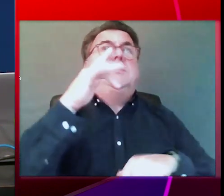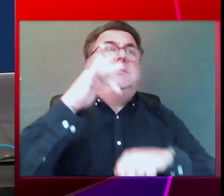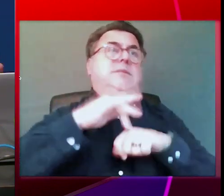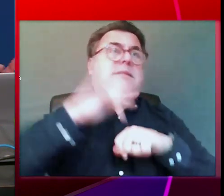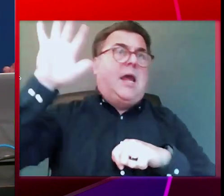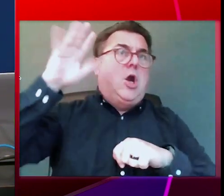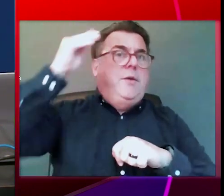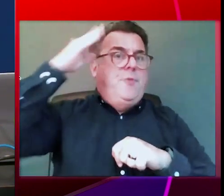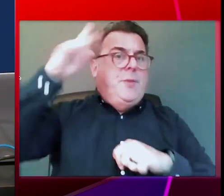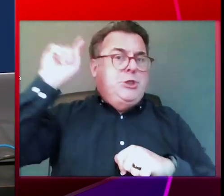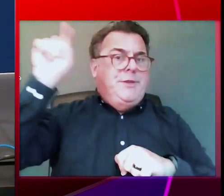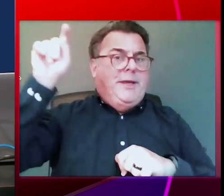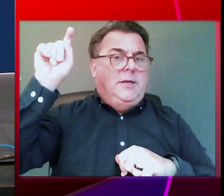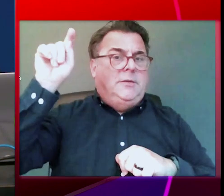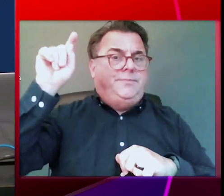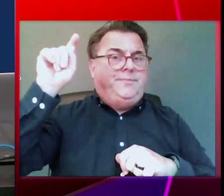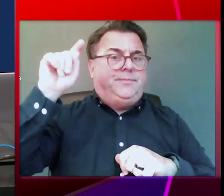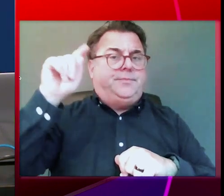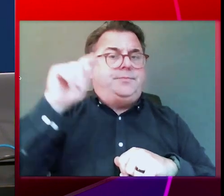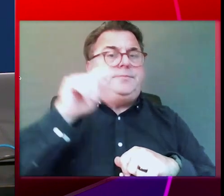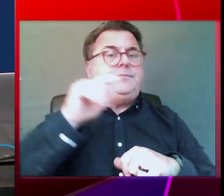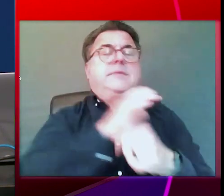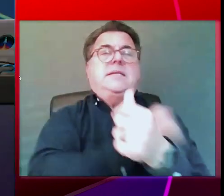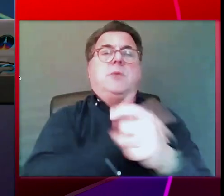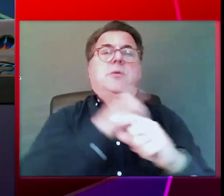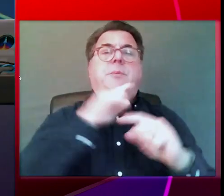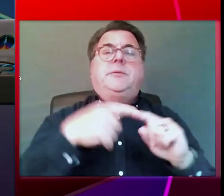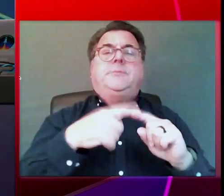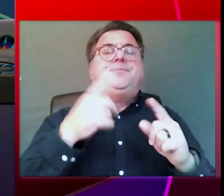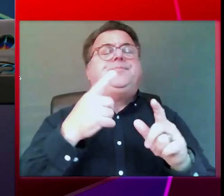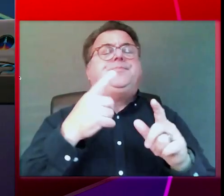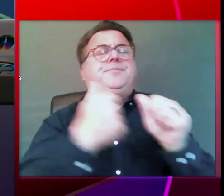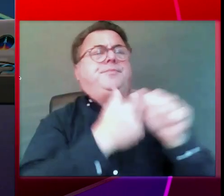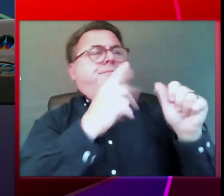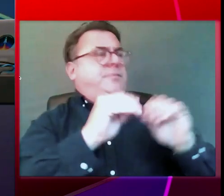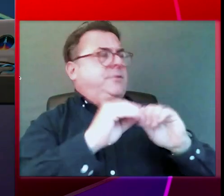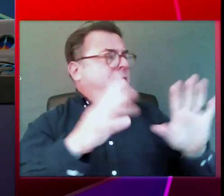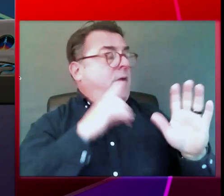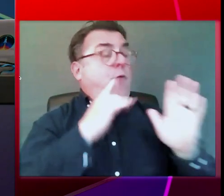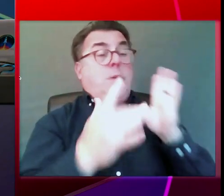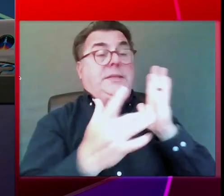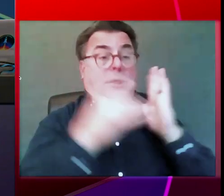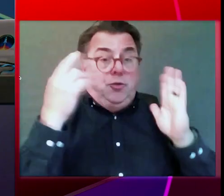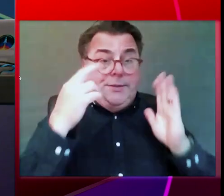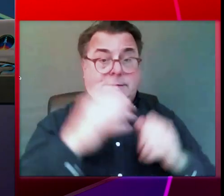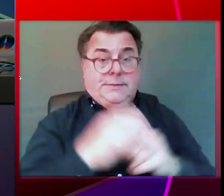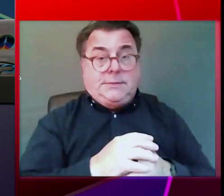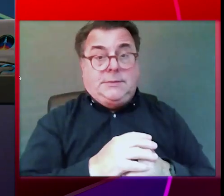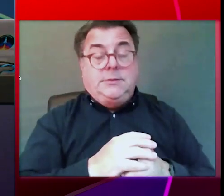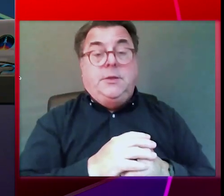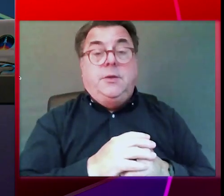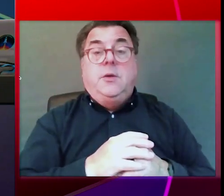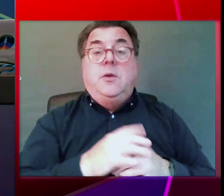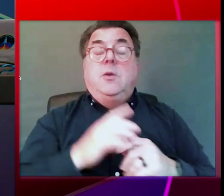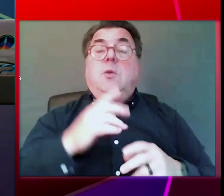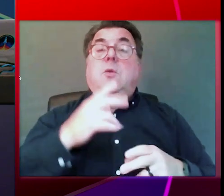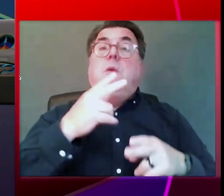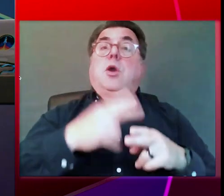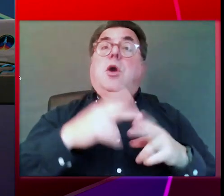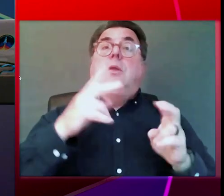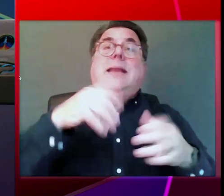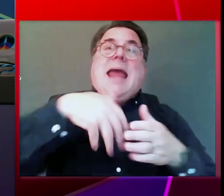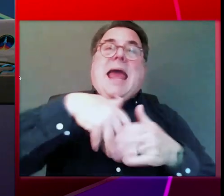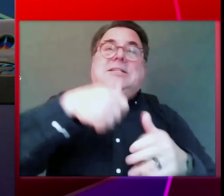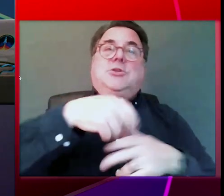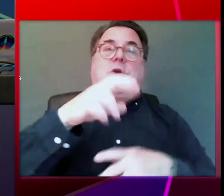This is the power of XKS interface. Yeah, just to follow up on that, at a technical level, okay. we refer to this as an external root of trust. Right. So I think